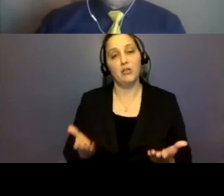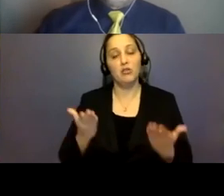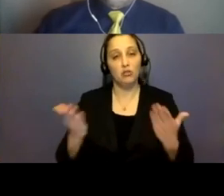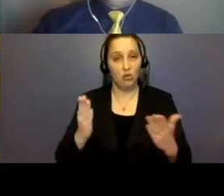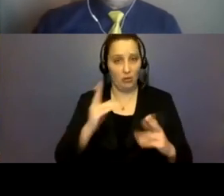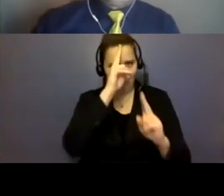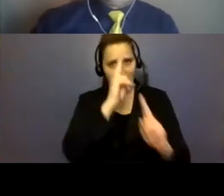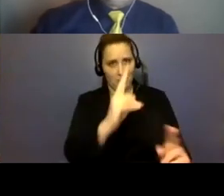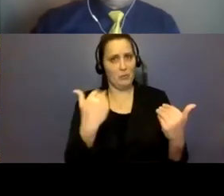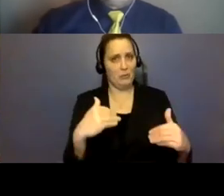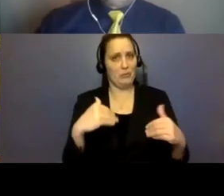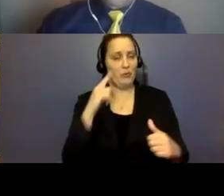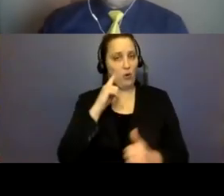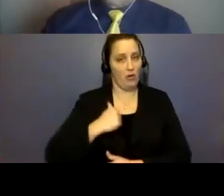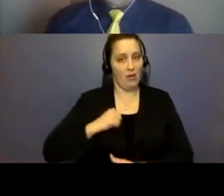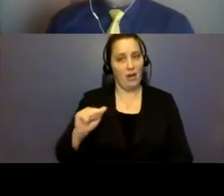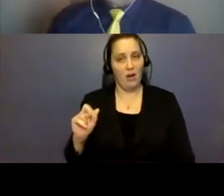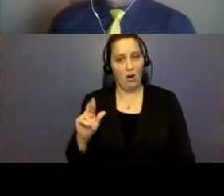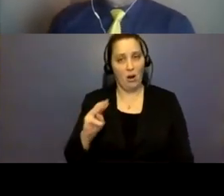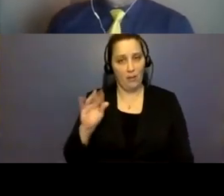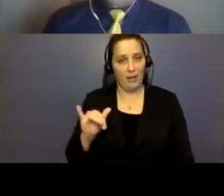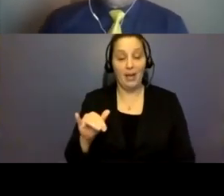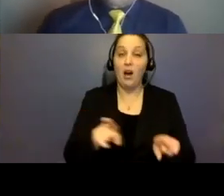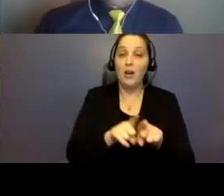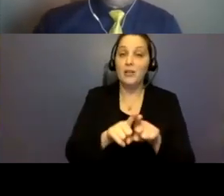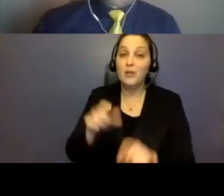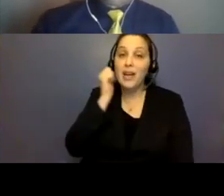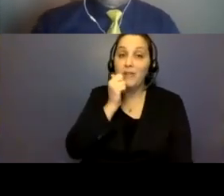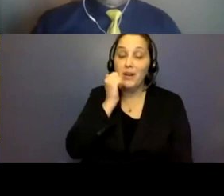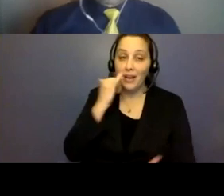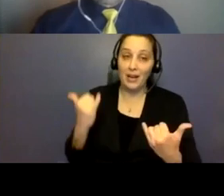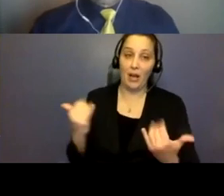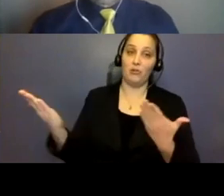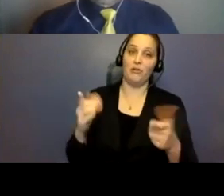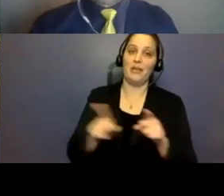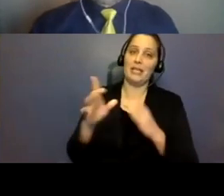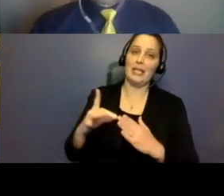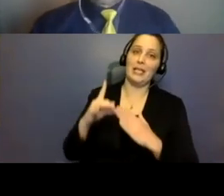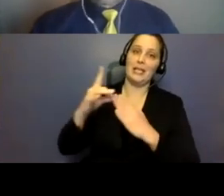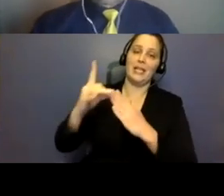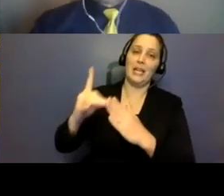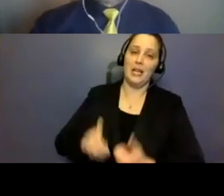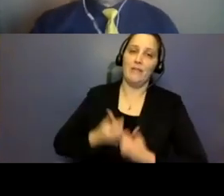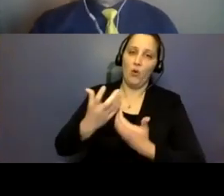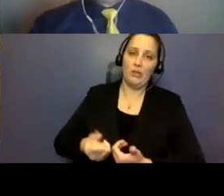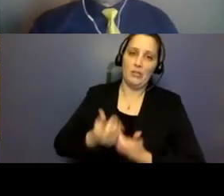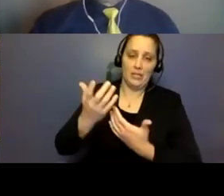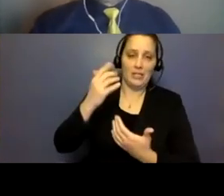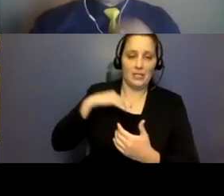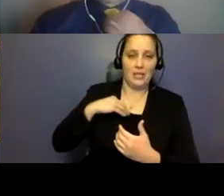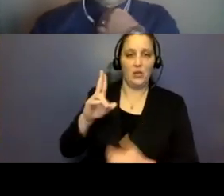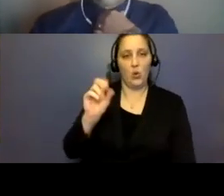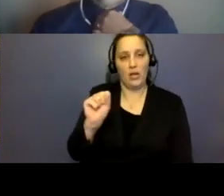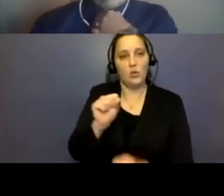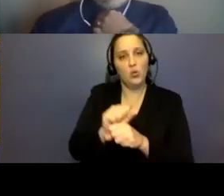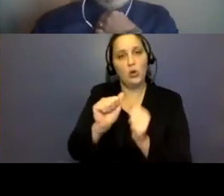United States Army and also serves every day now as being one of the leading voices in the United States, working with